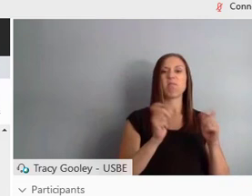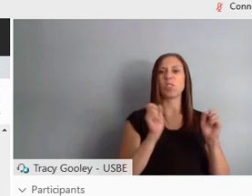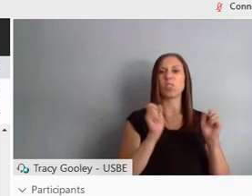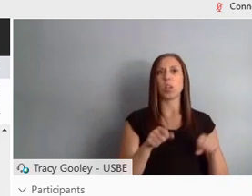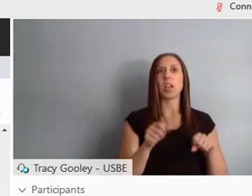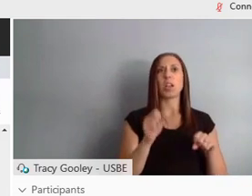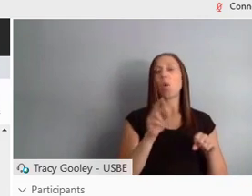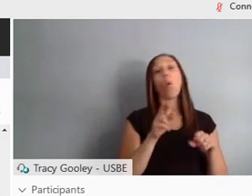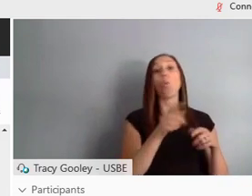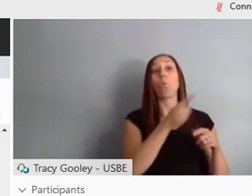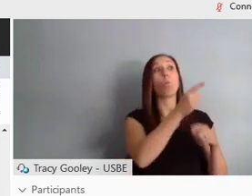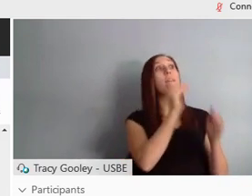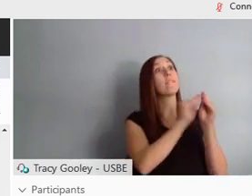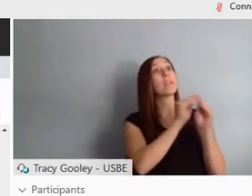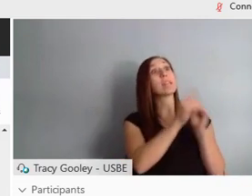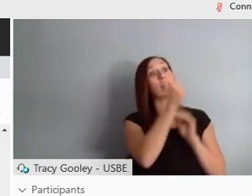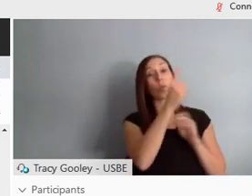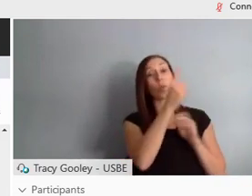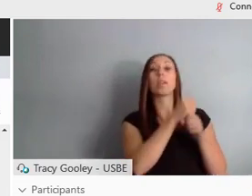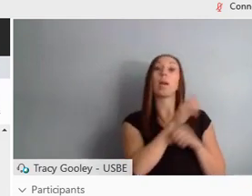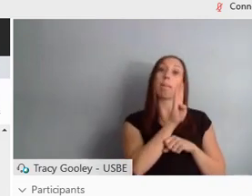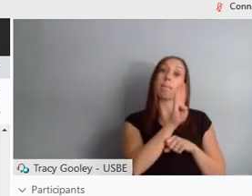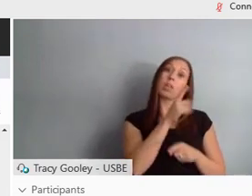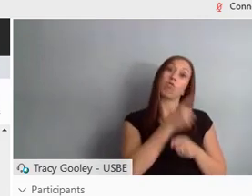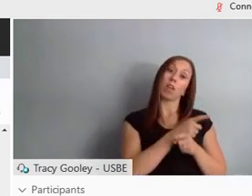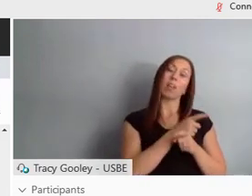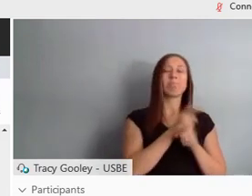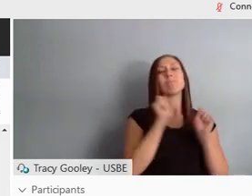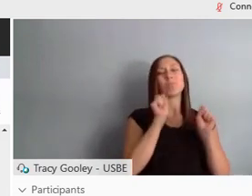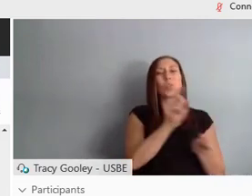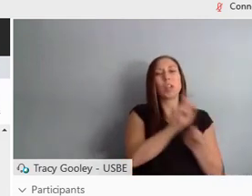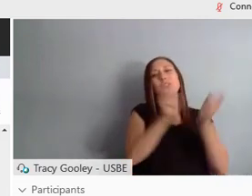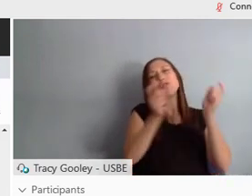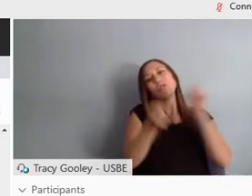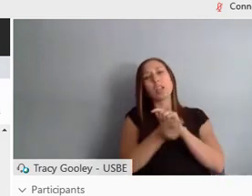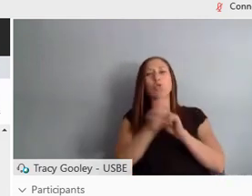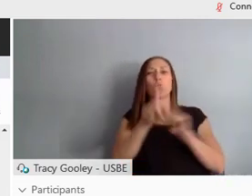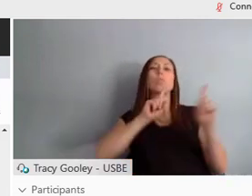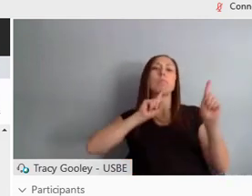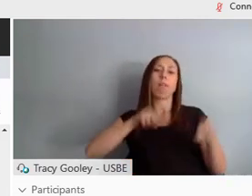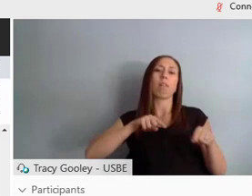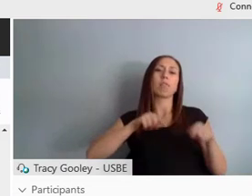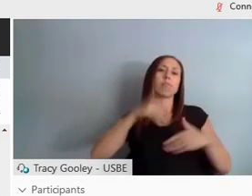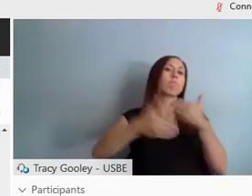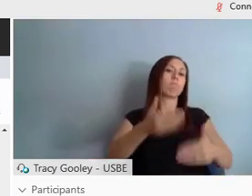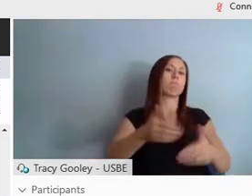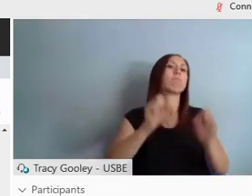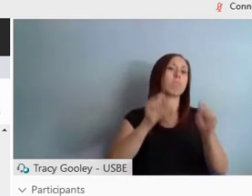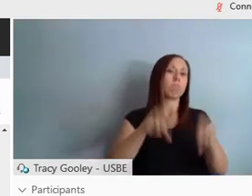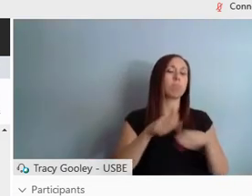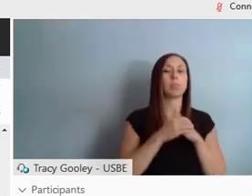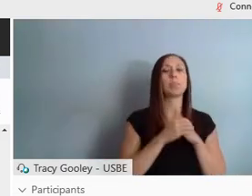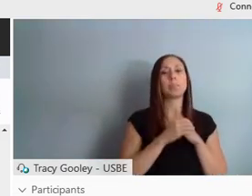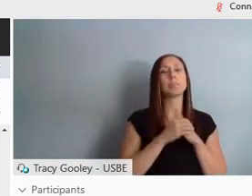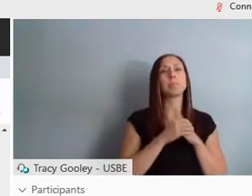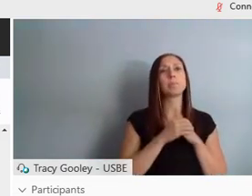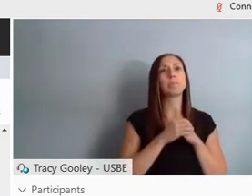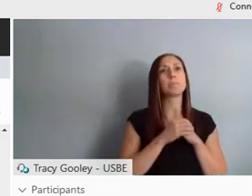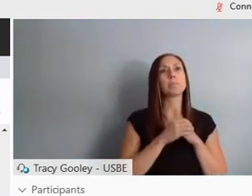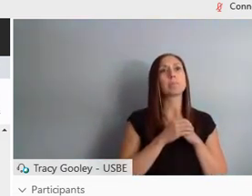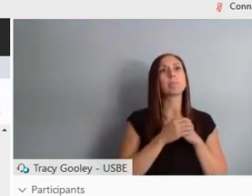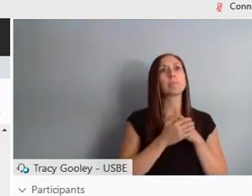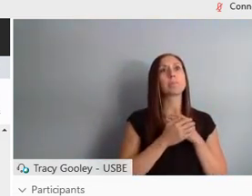they self-corrected here and got the letter V right. So you can change your responses as you go